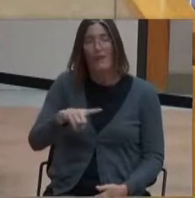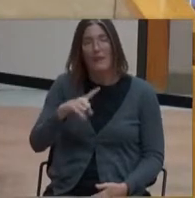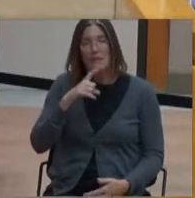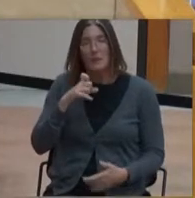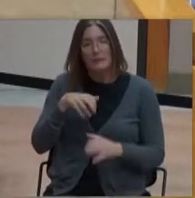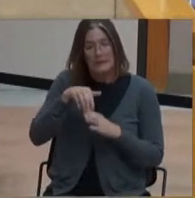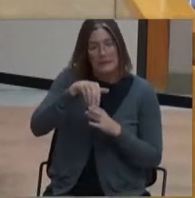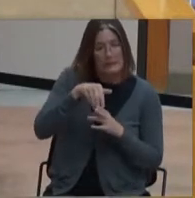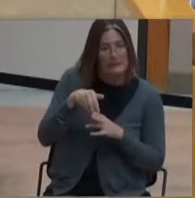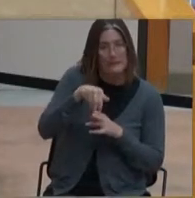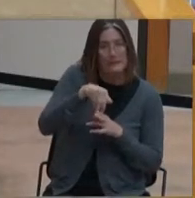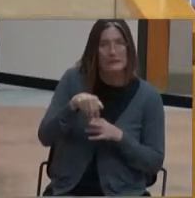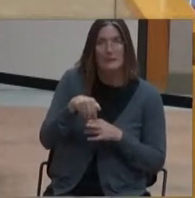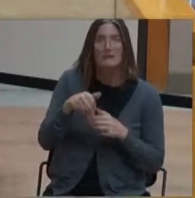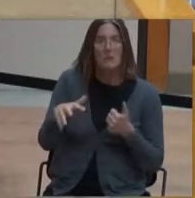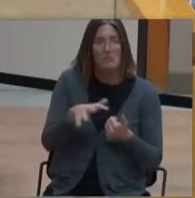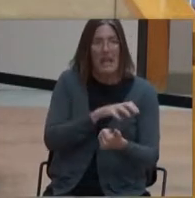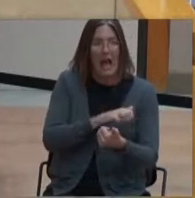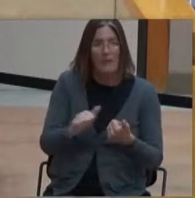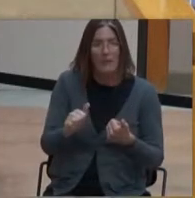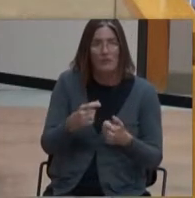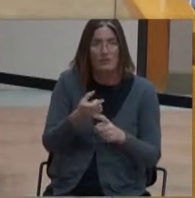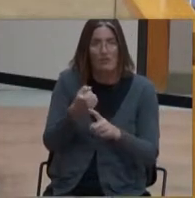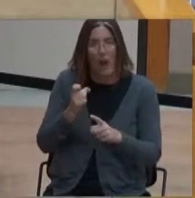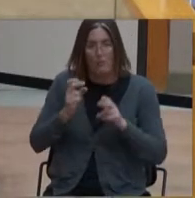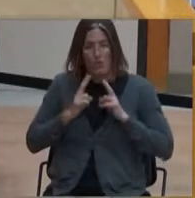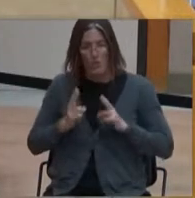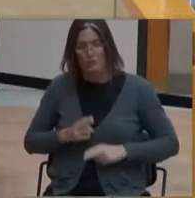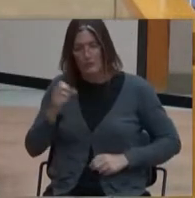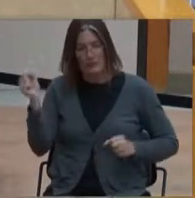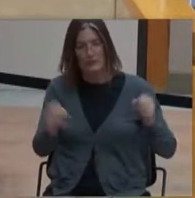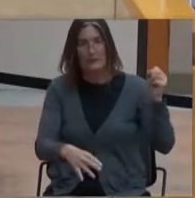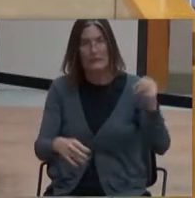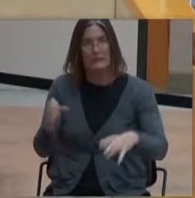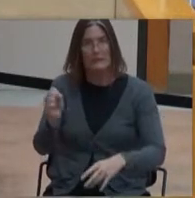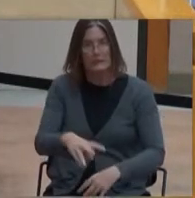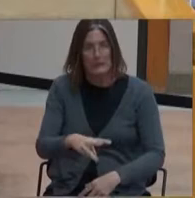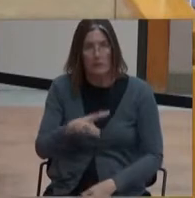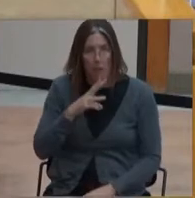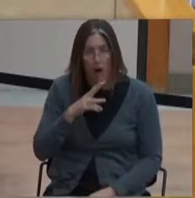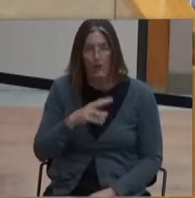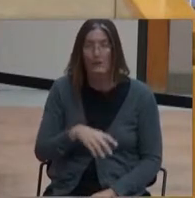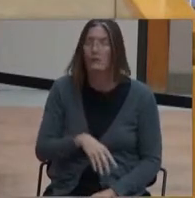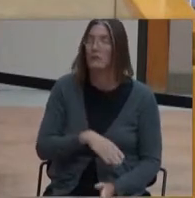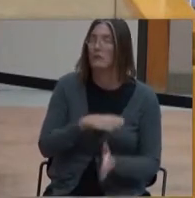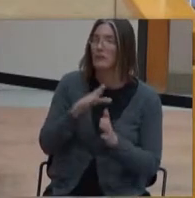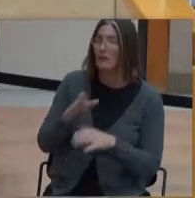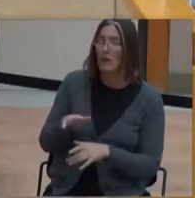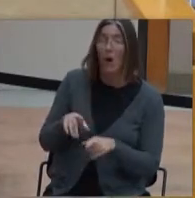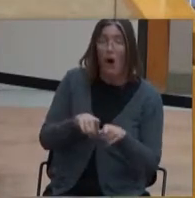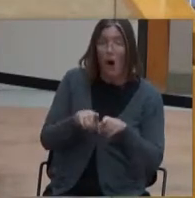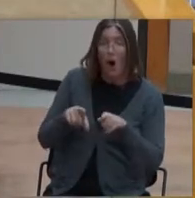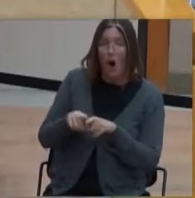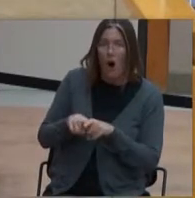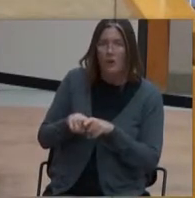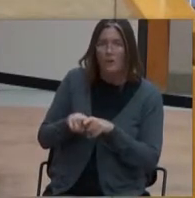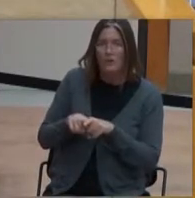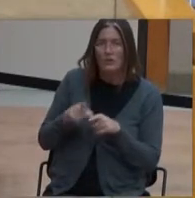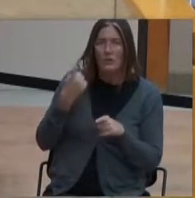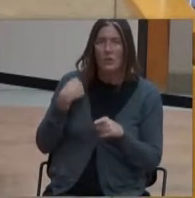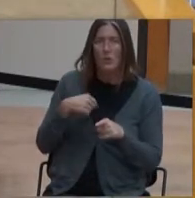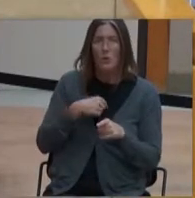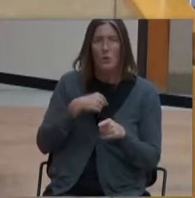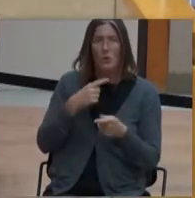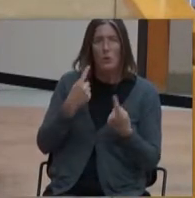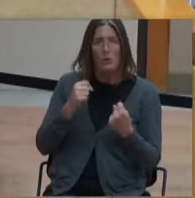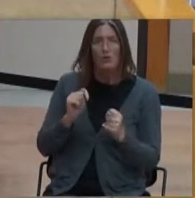A student who attended this field trip also stated that she learned about the environment, that what types of living things grow on the other side of